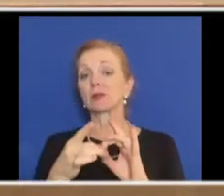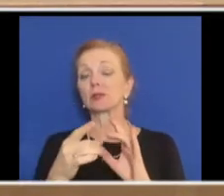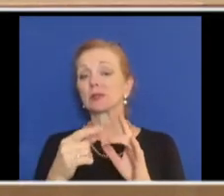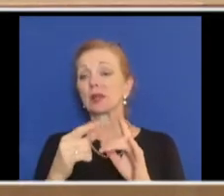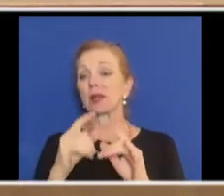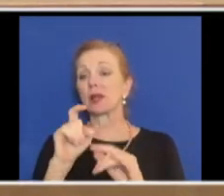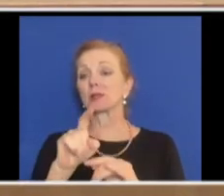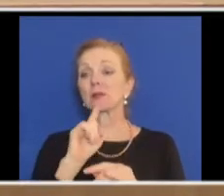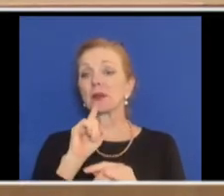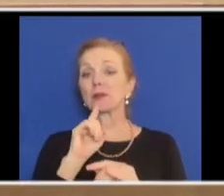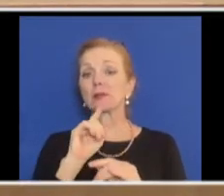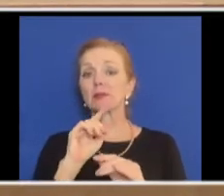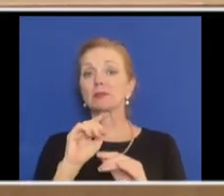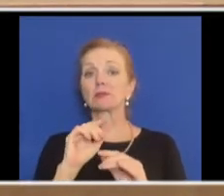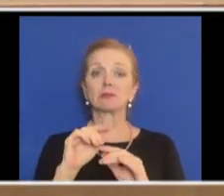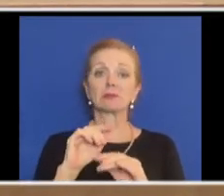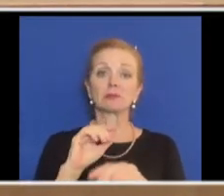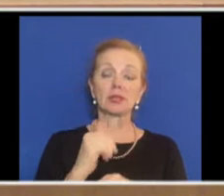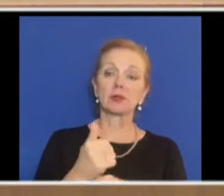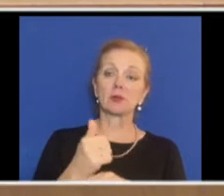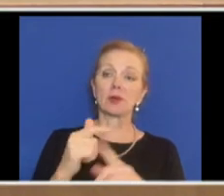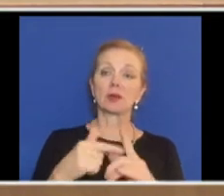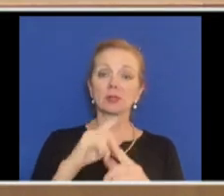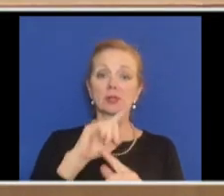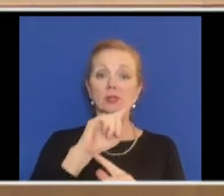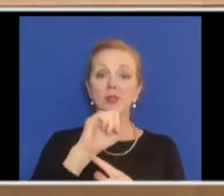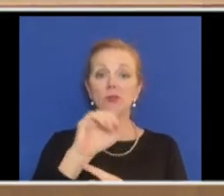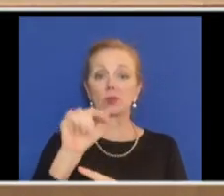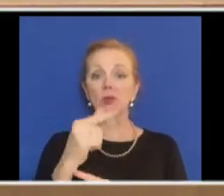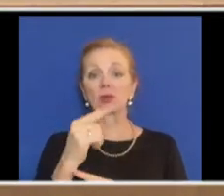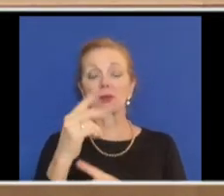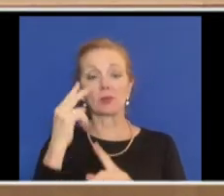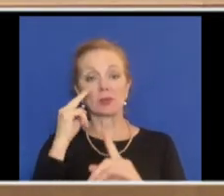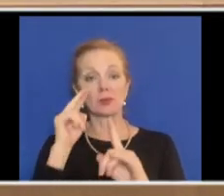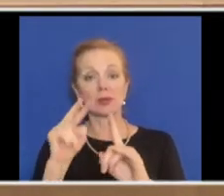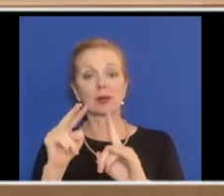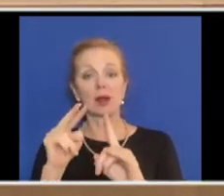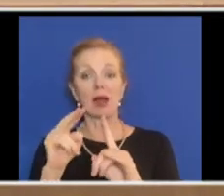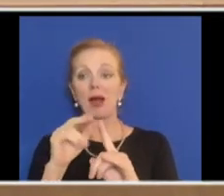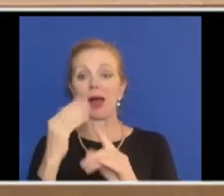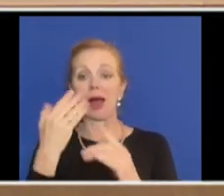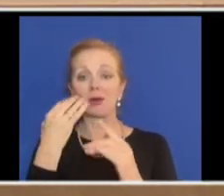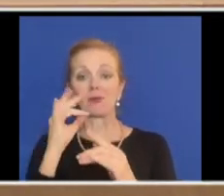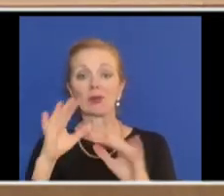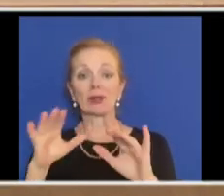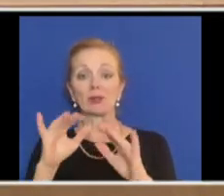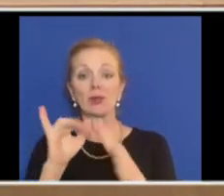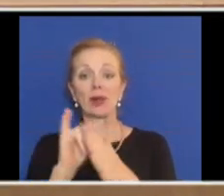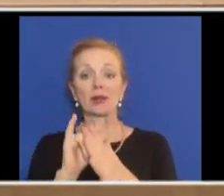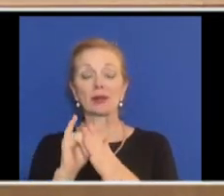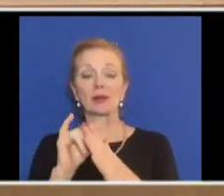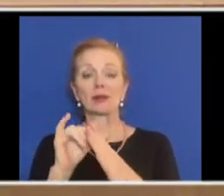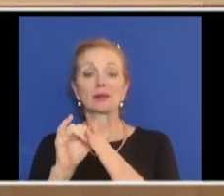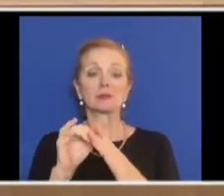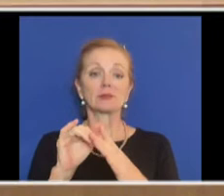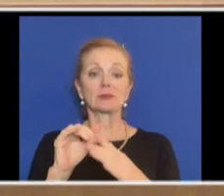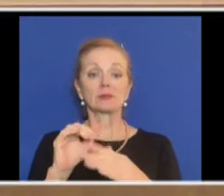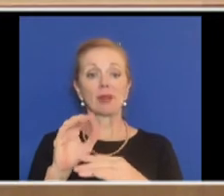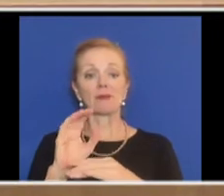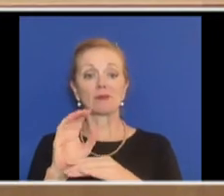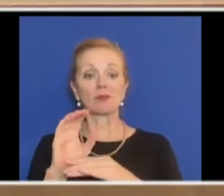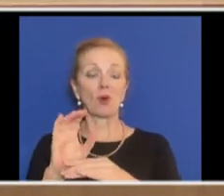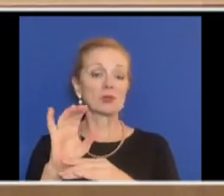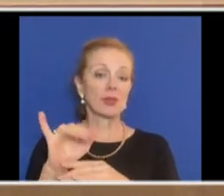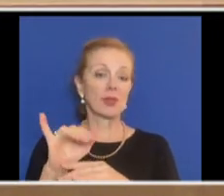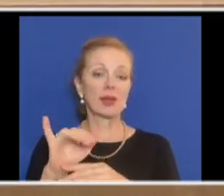has to be enforceable from a zoning code enforcement perspective which I don't know if we can really go out and enforce uh